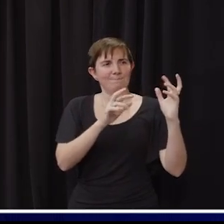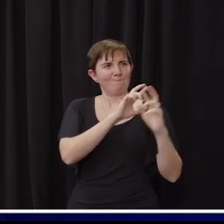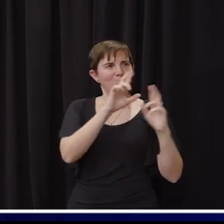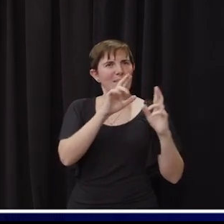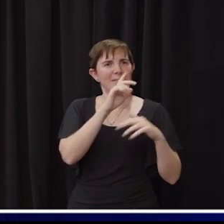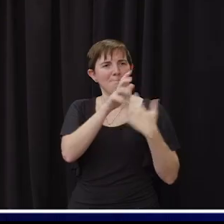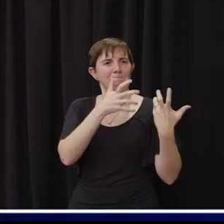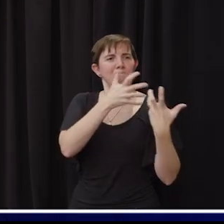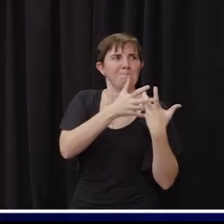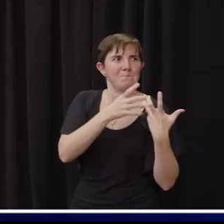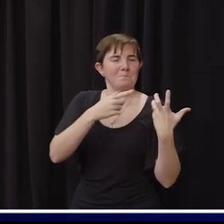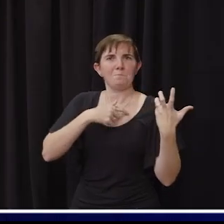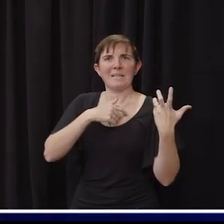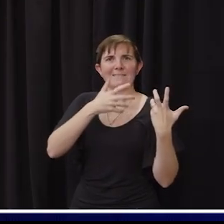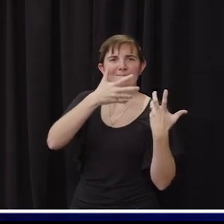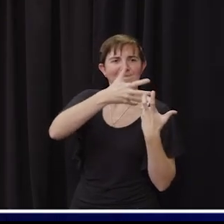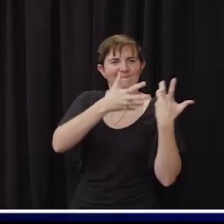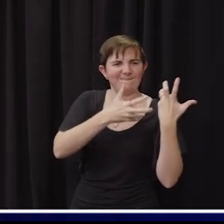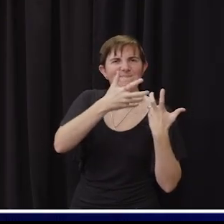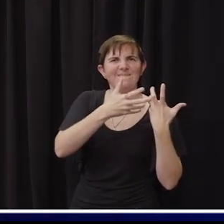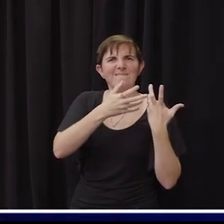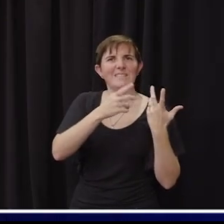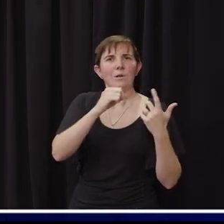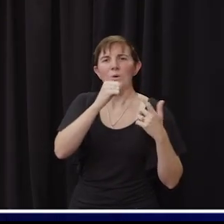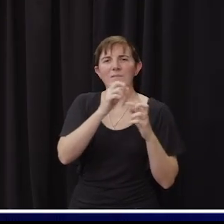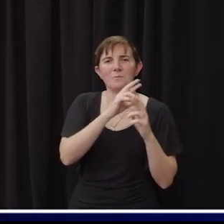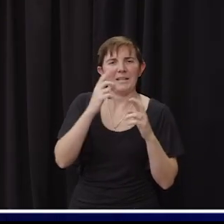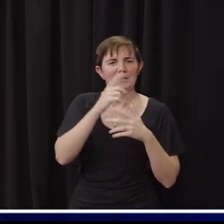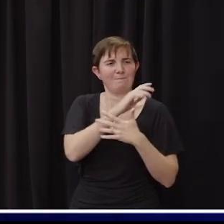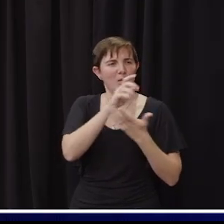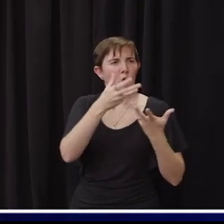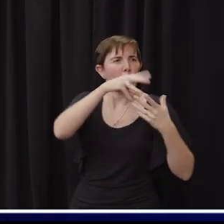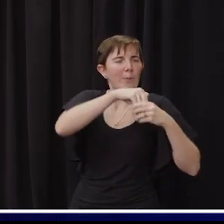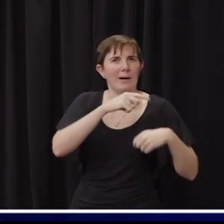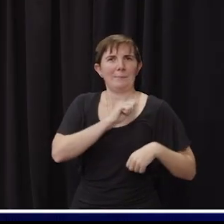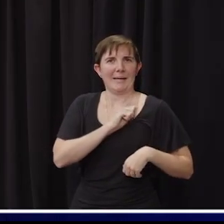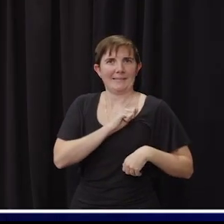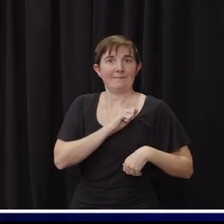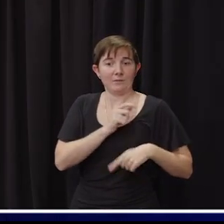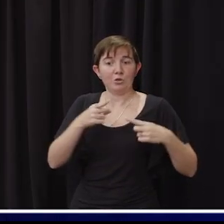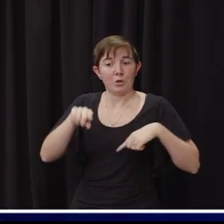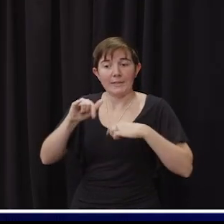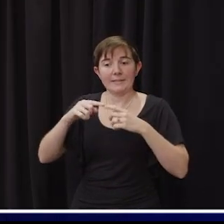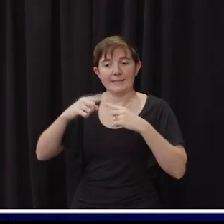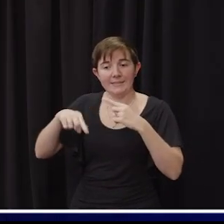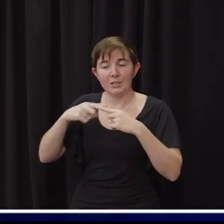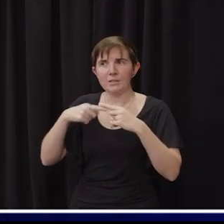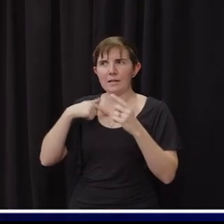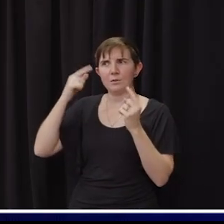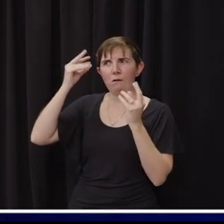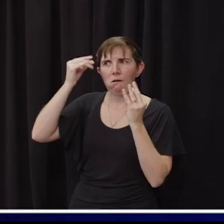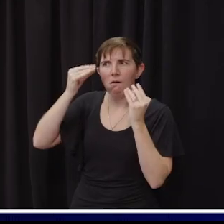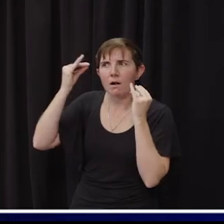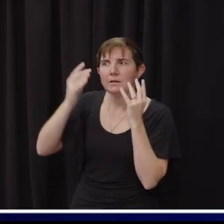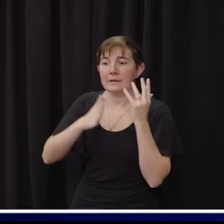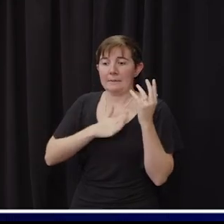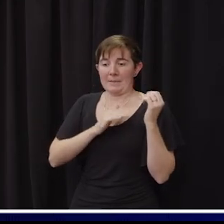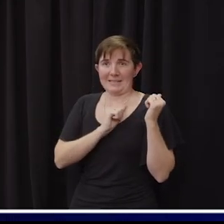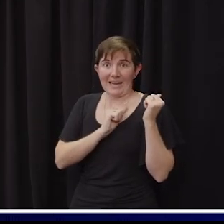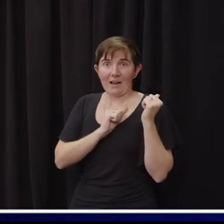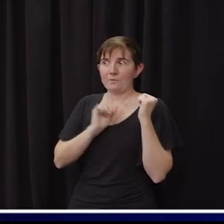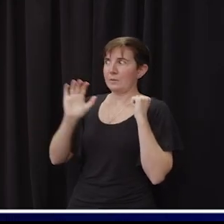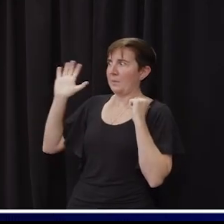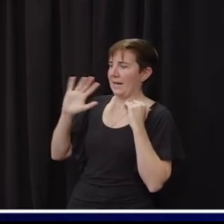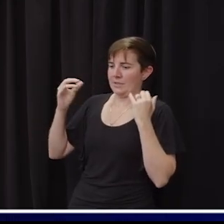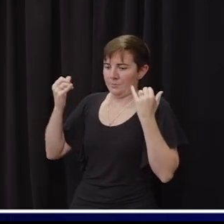be thinking about me and incorporating me in. And throughout this three-part series, I've really been thinking about my own past, present,